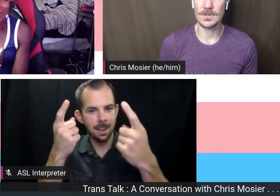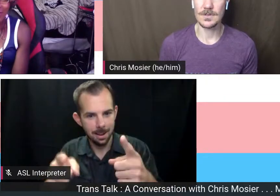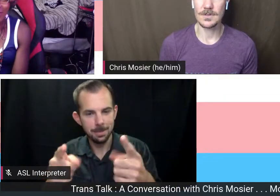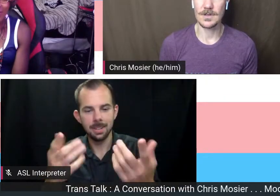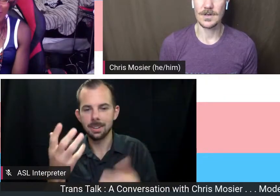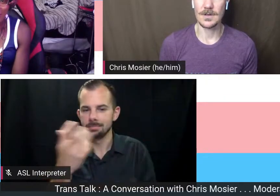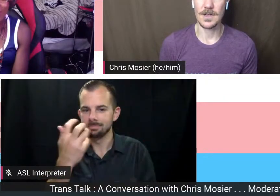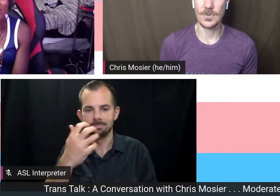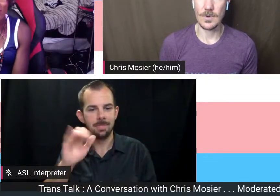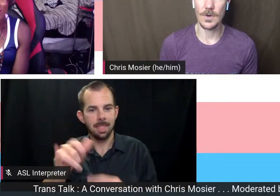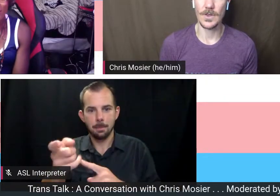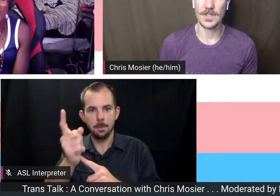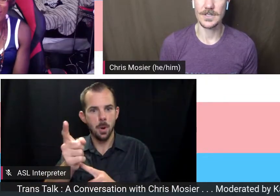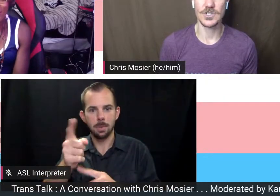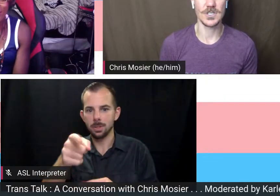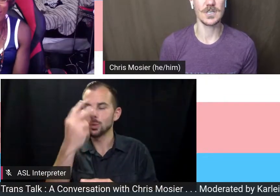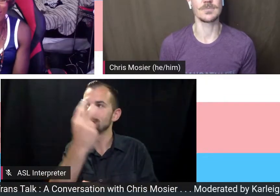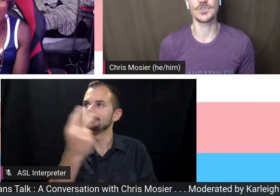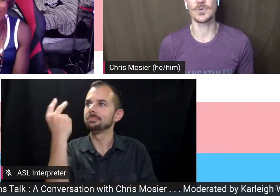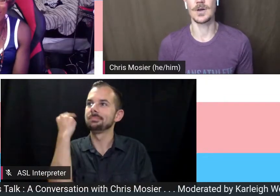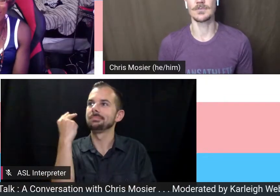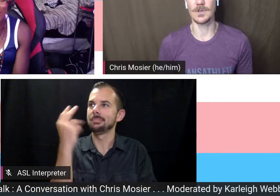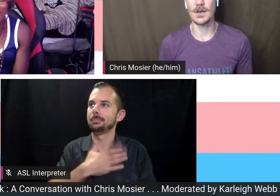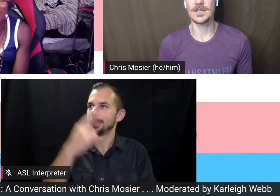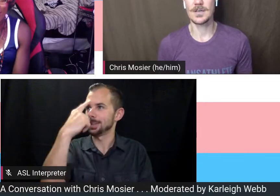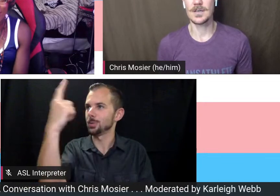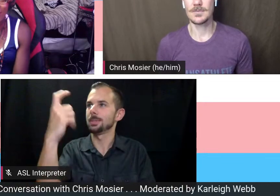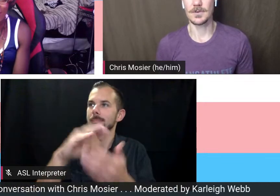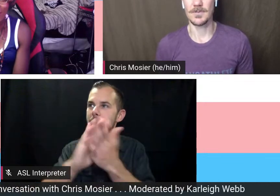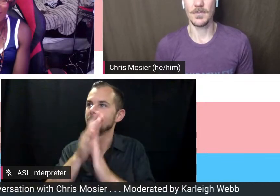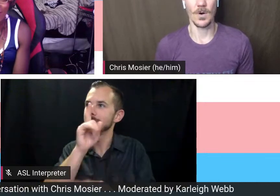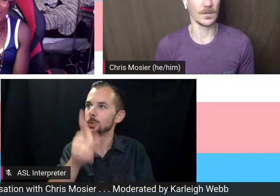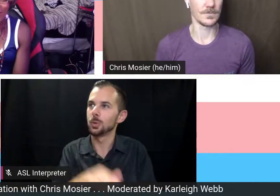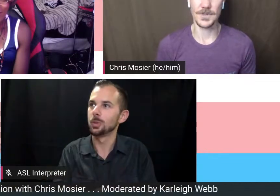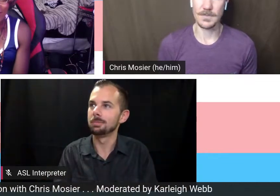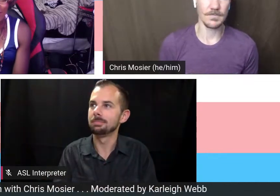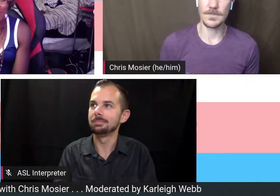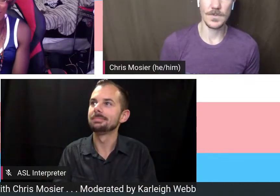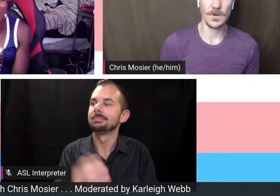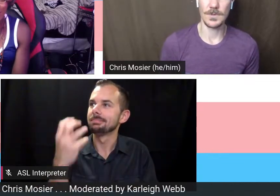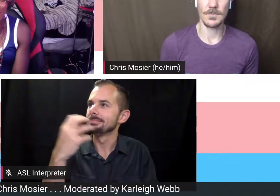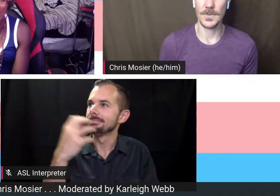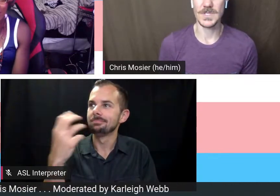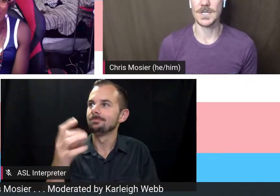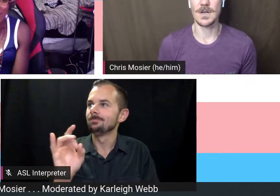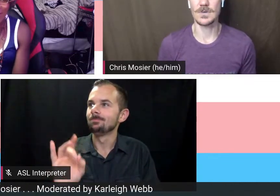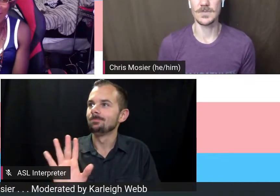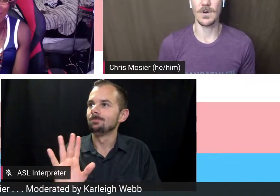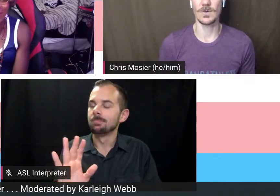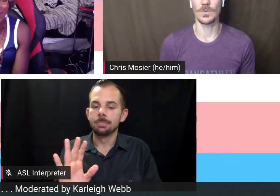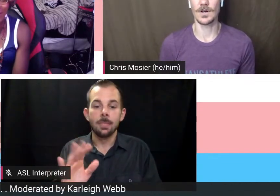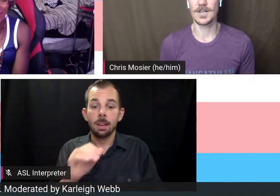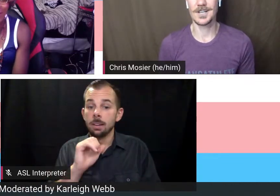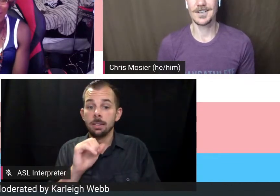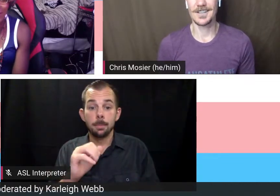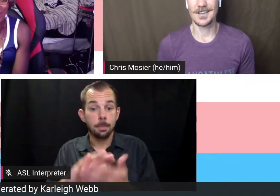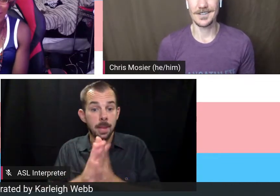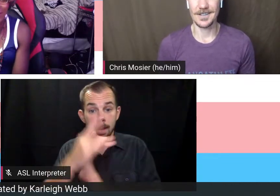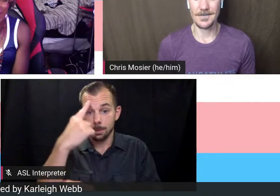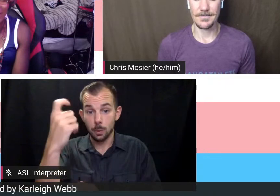true. And you know that it didn't just come true out of luck, but from all of the, you know, the months and years of hard